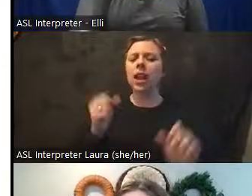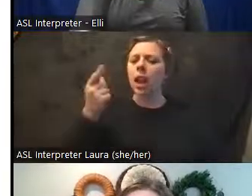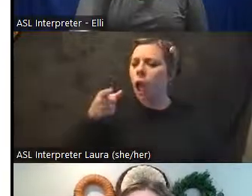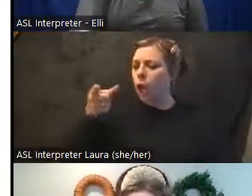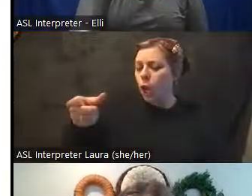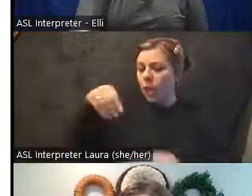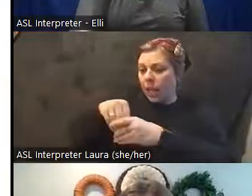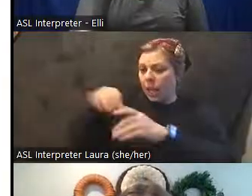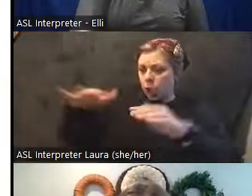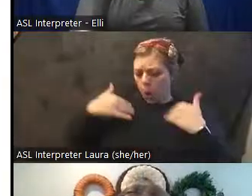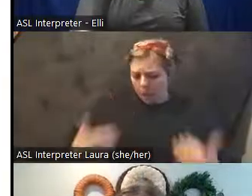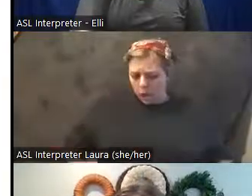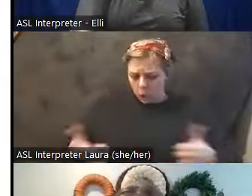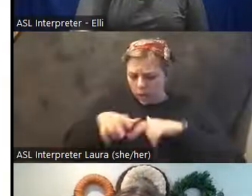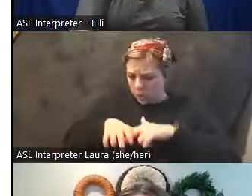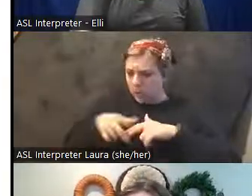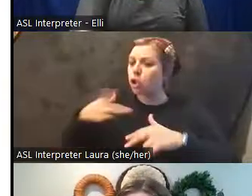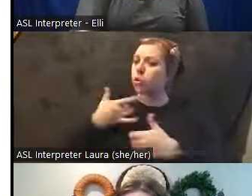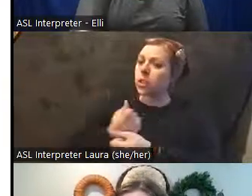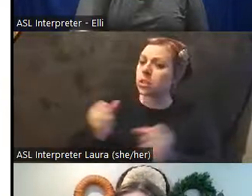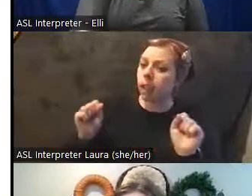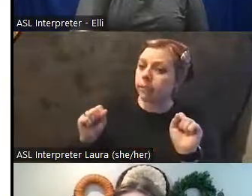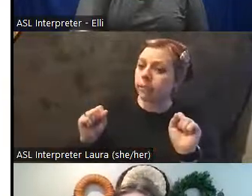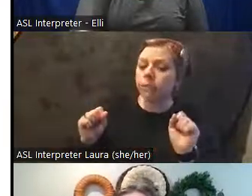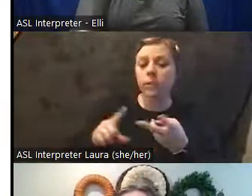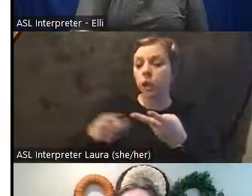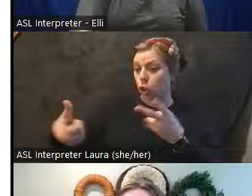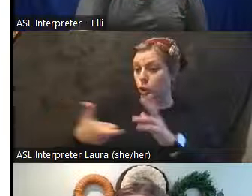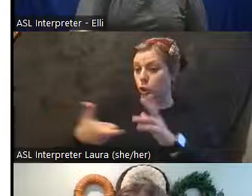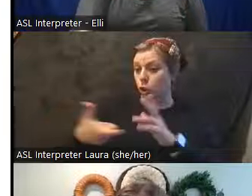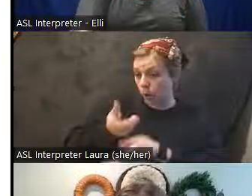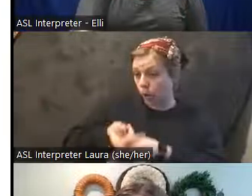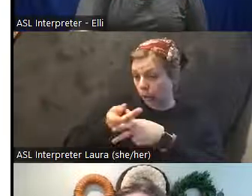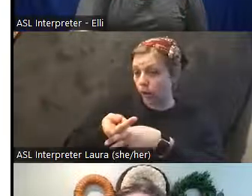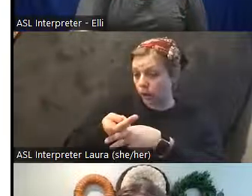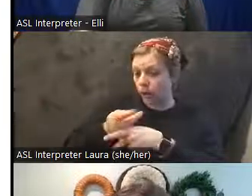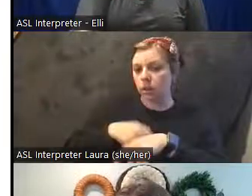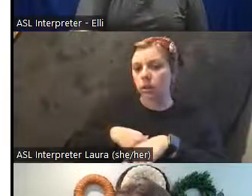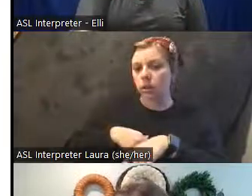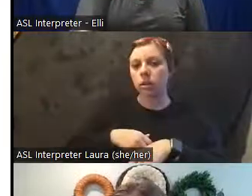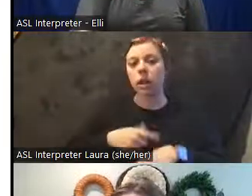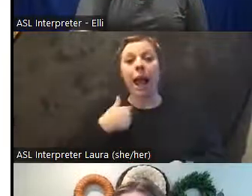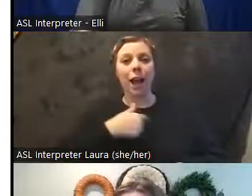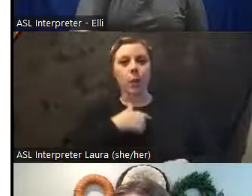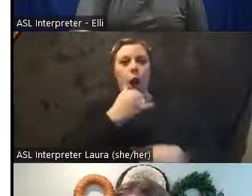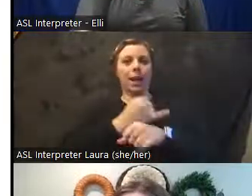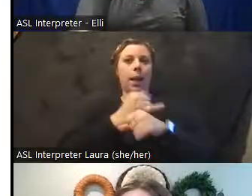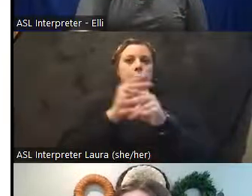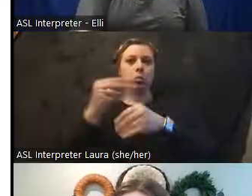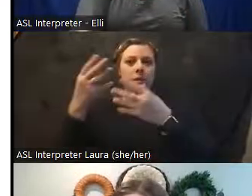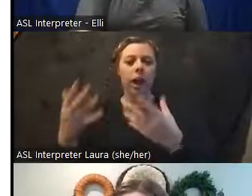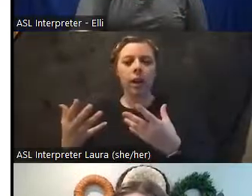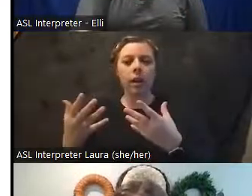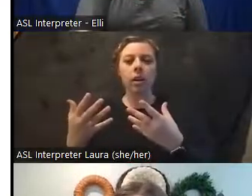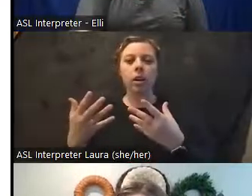And do you need medical care? And then as campus providers, can we accurately, succinctly explain